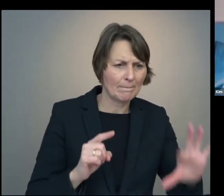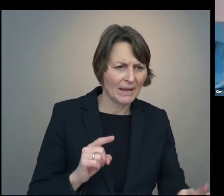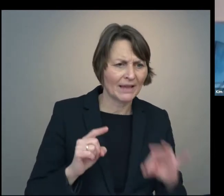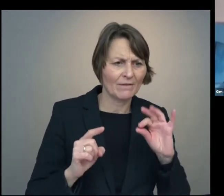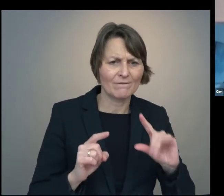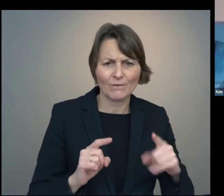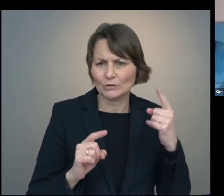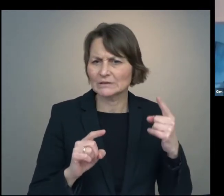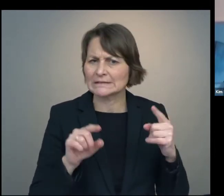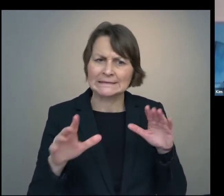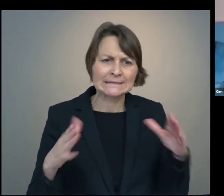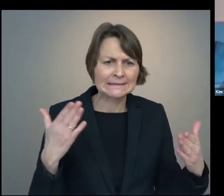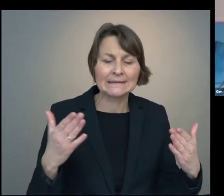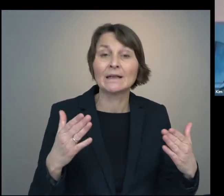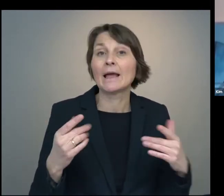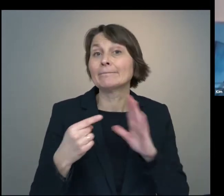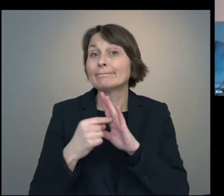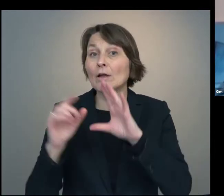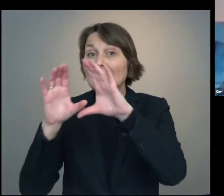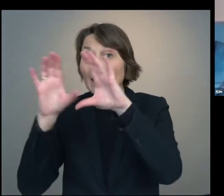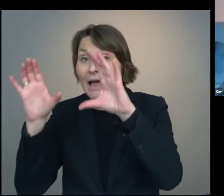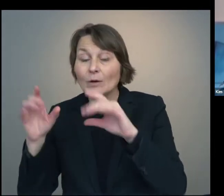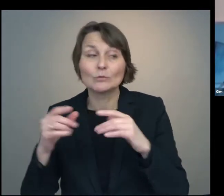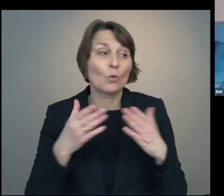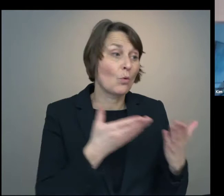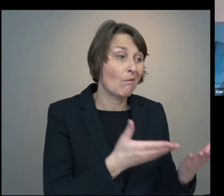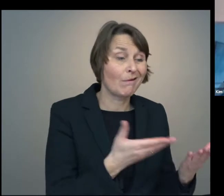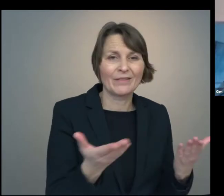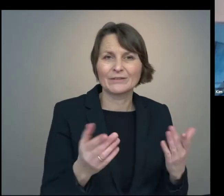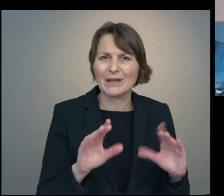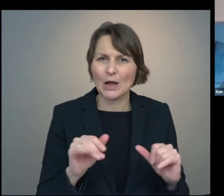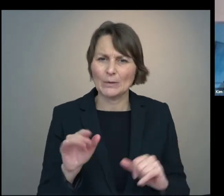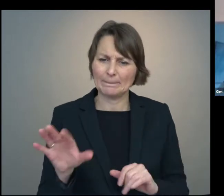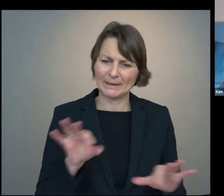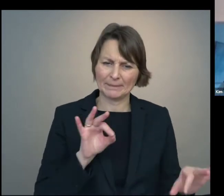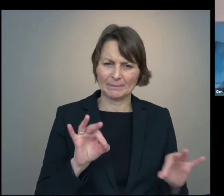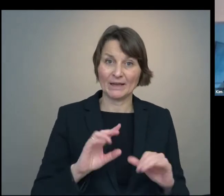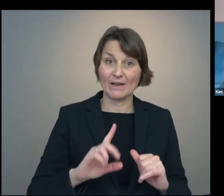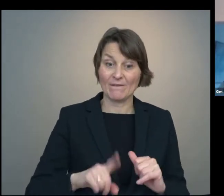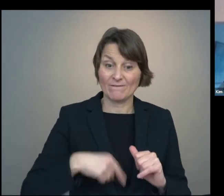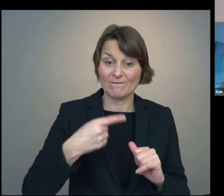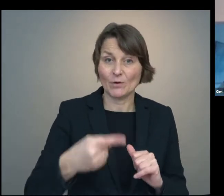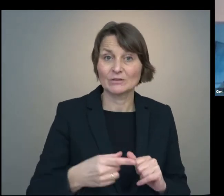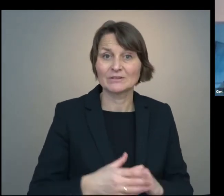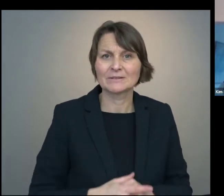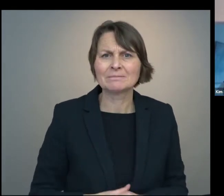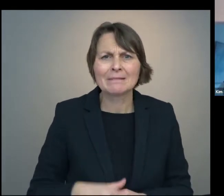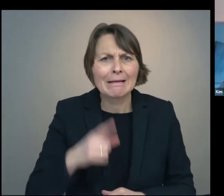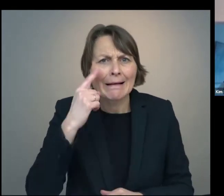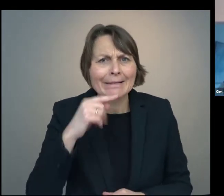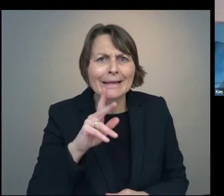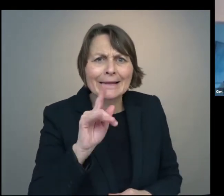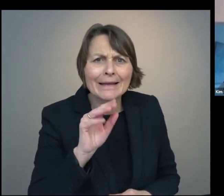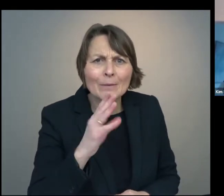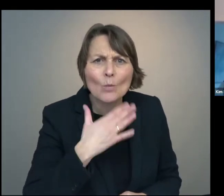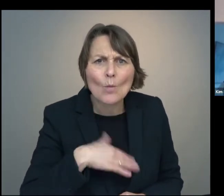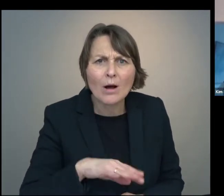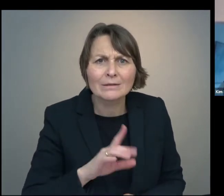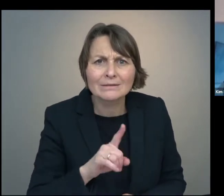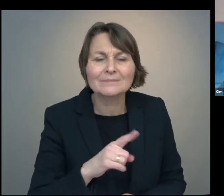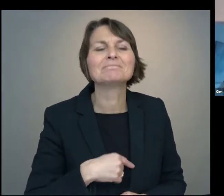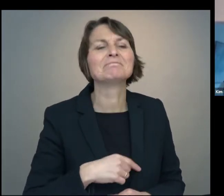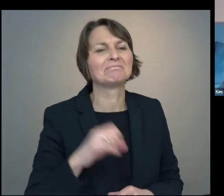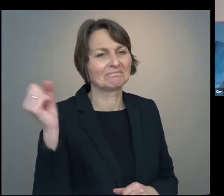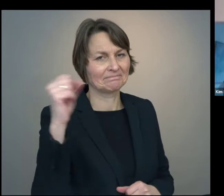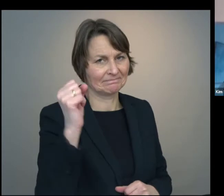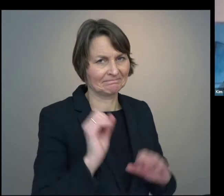So how do you triage them, and how do you prioritize them against one another? Yeah. Seems like Kim wants to go. May I just say one